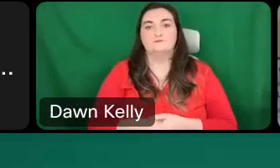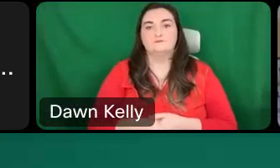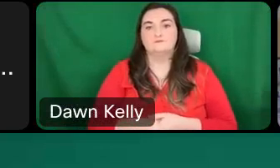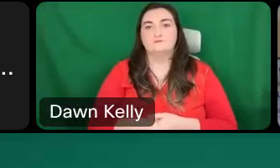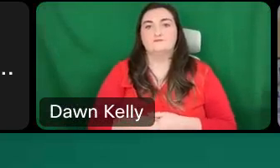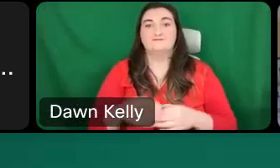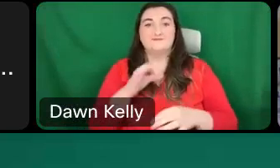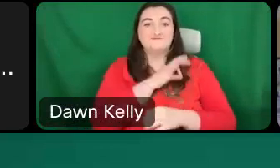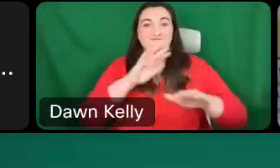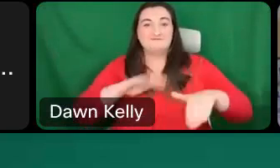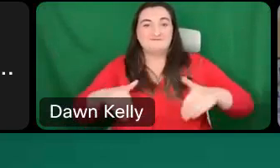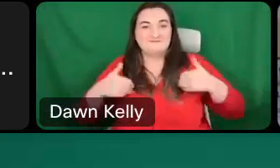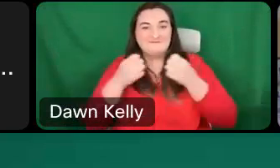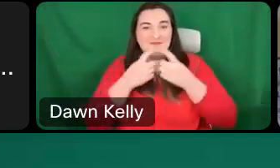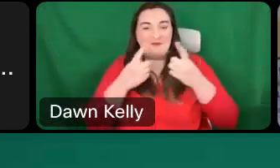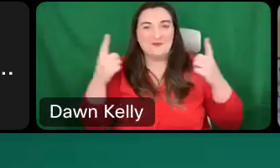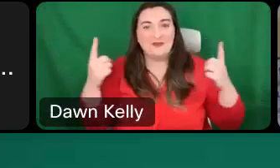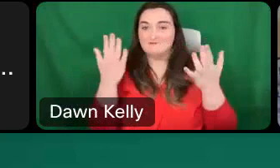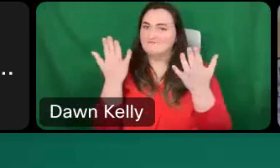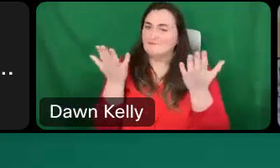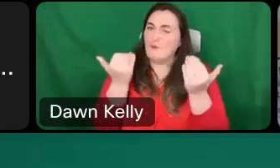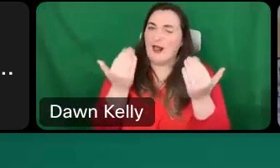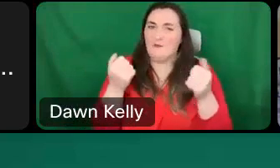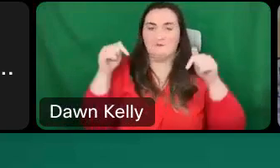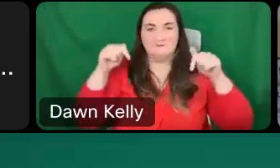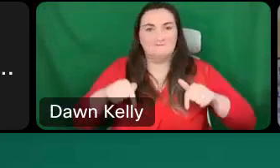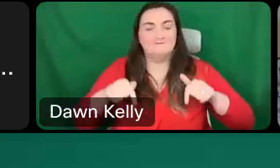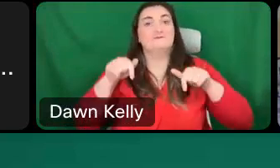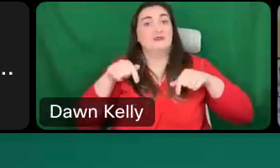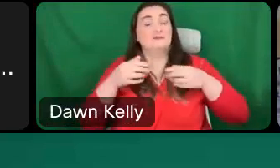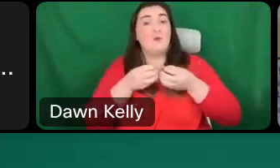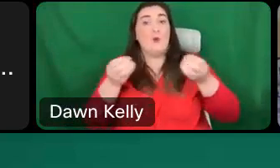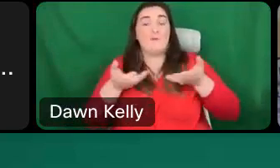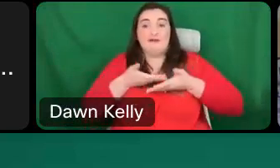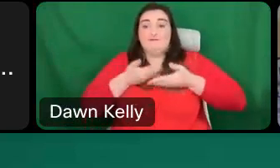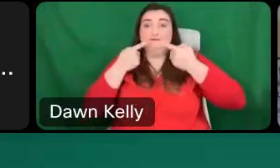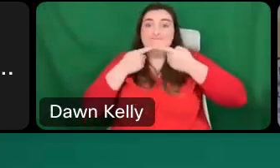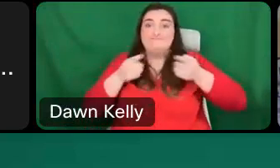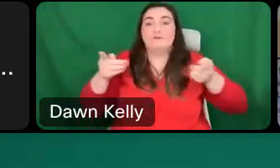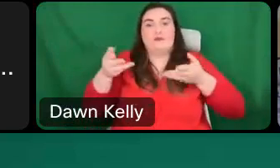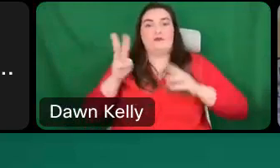Good morning, everybody, and you are very welcome to this open disclosure webinar.